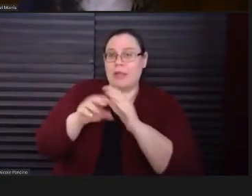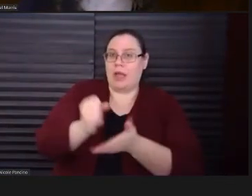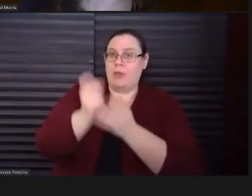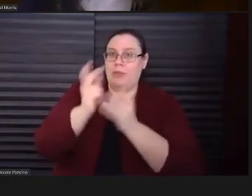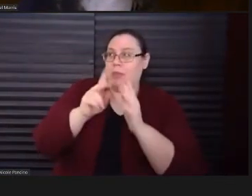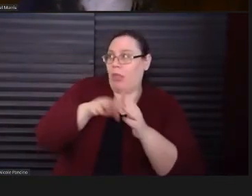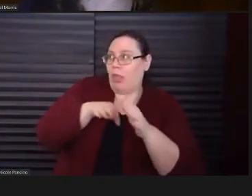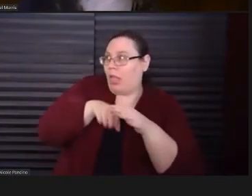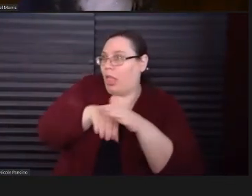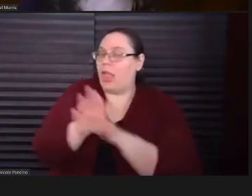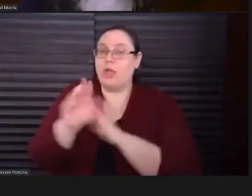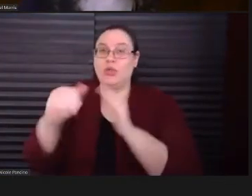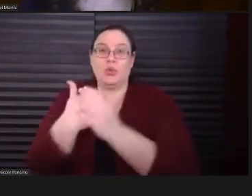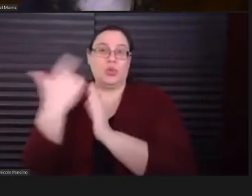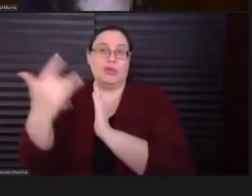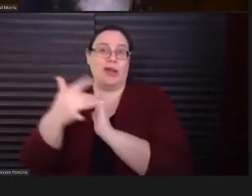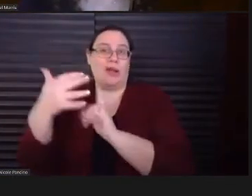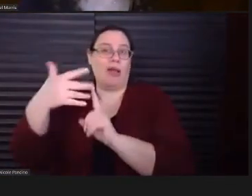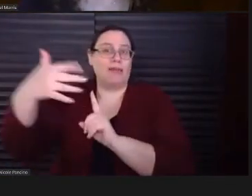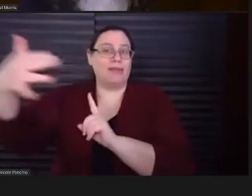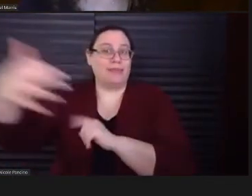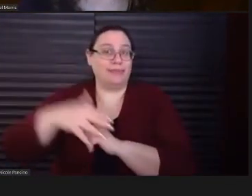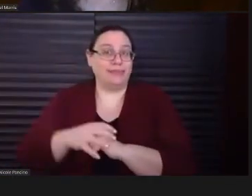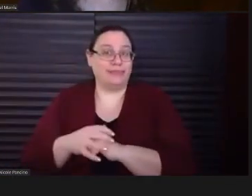technology. But for me,